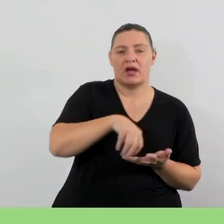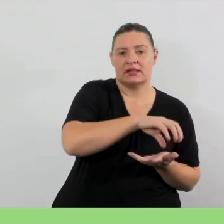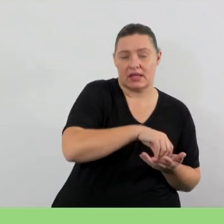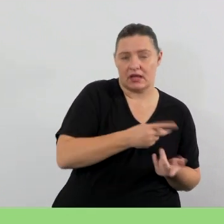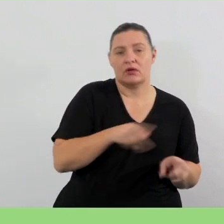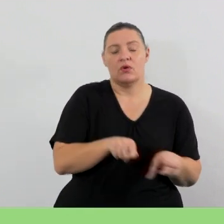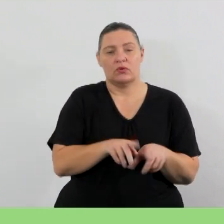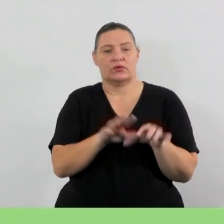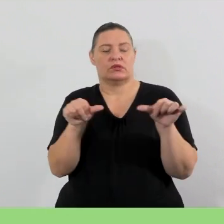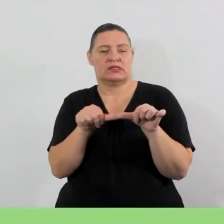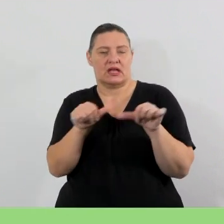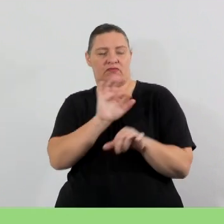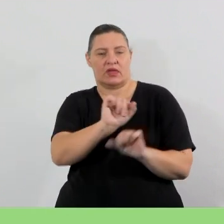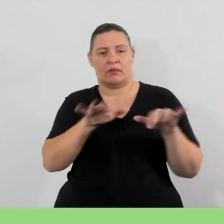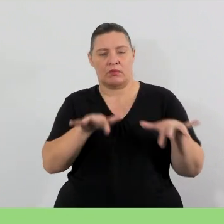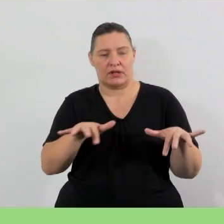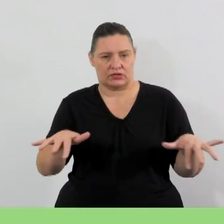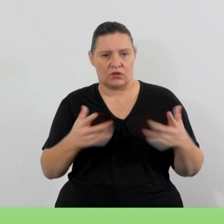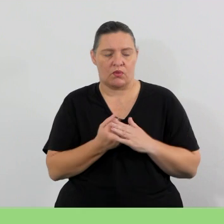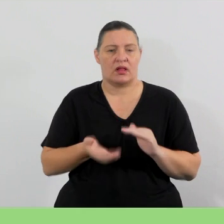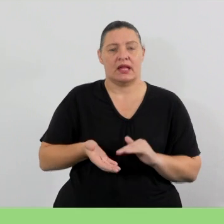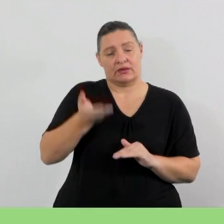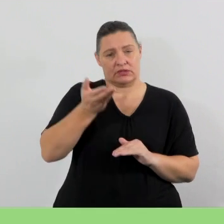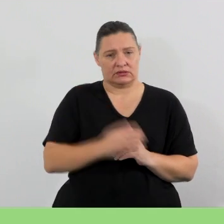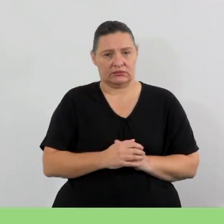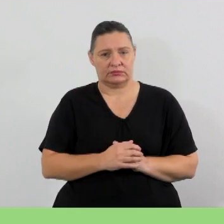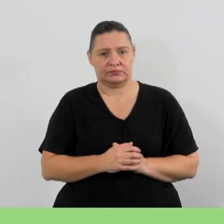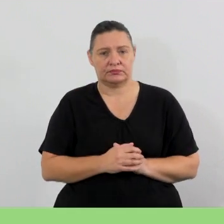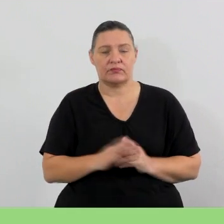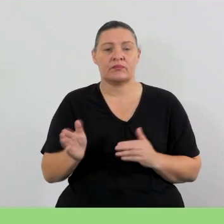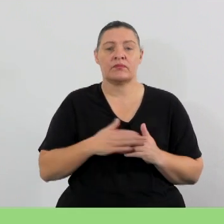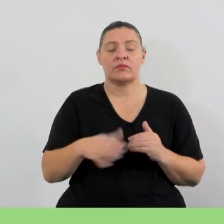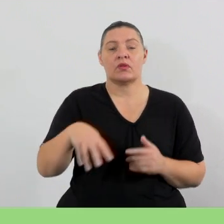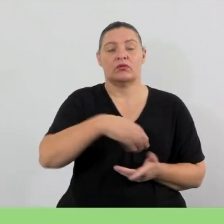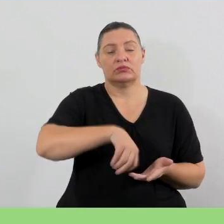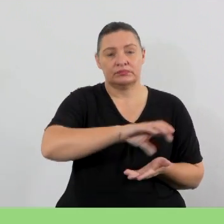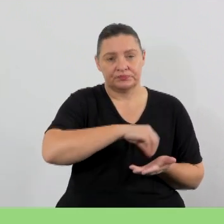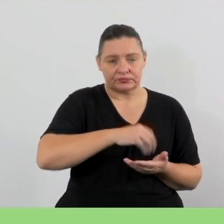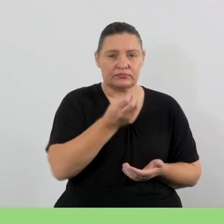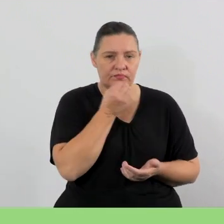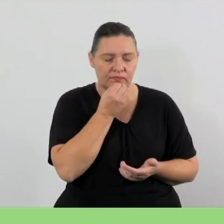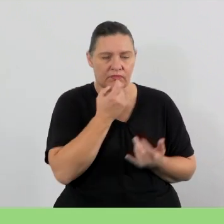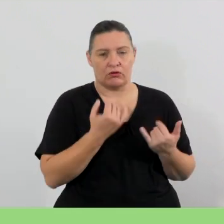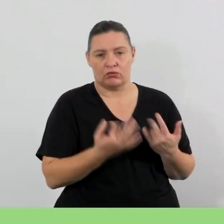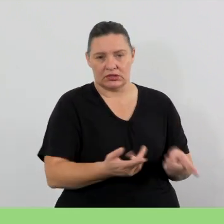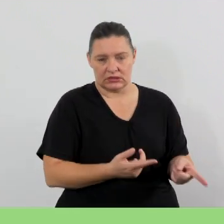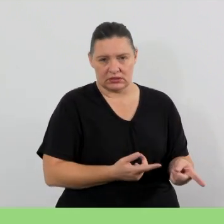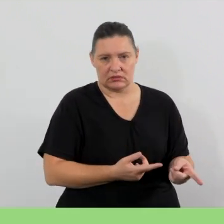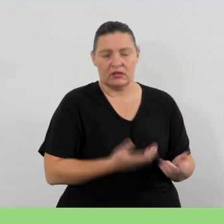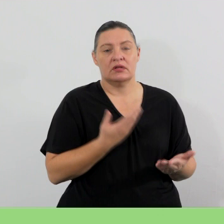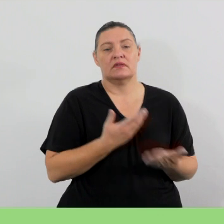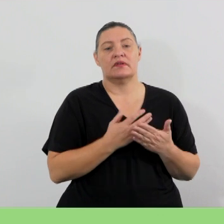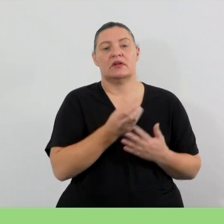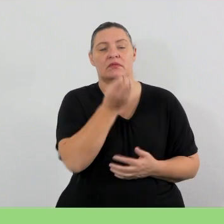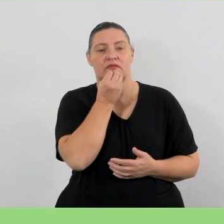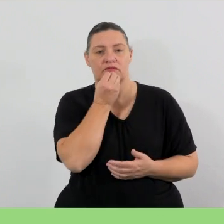grazers. Also, the size of their population will increase. The more grazers feed on grass,